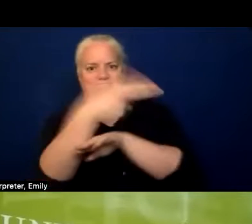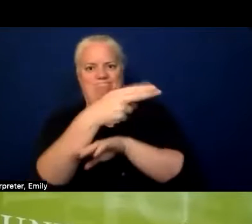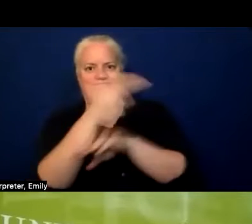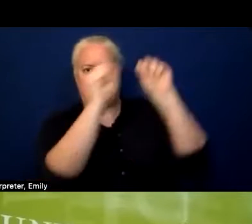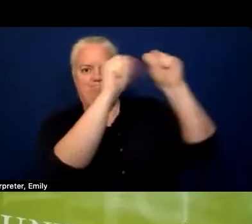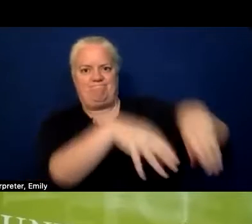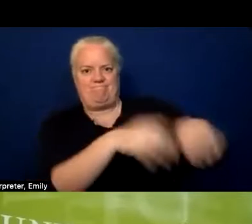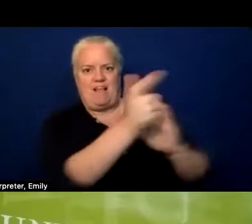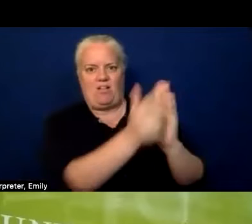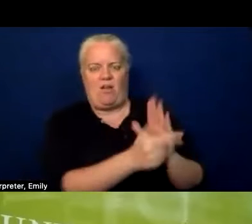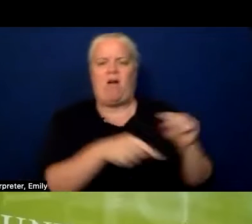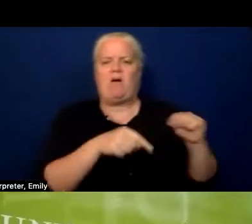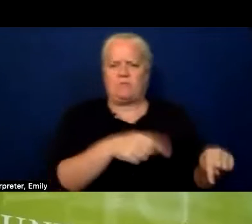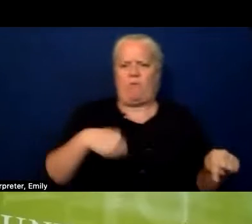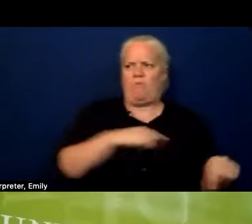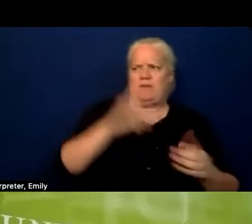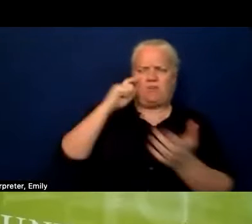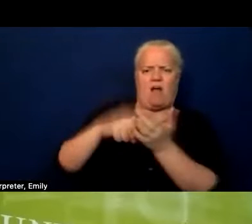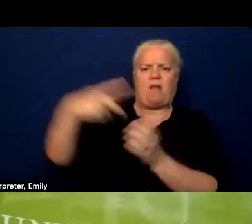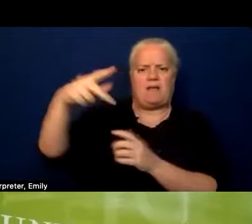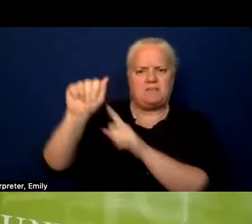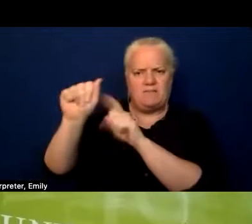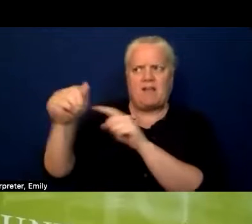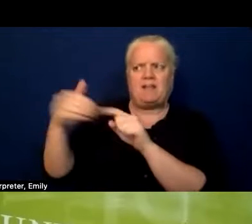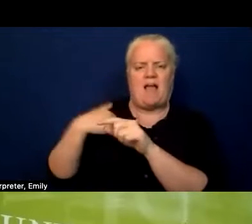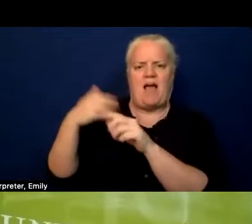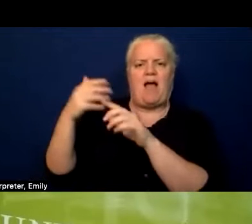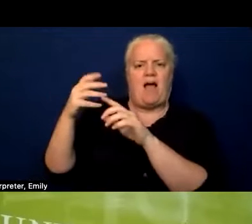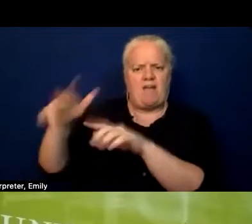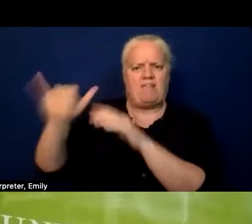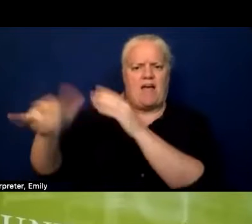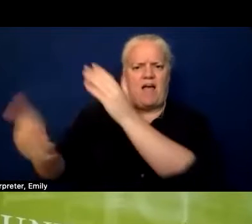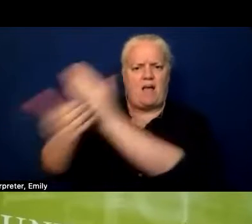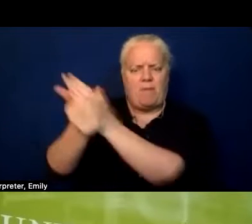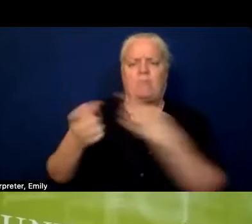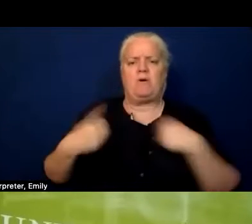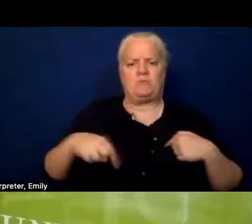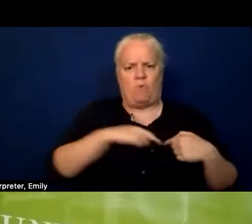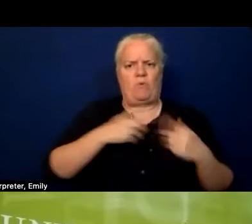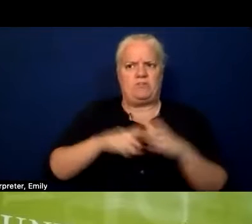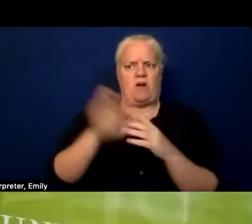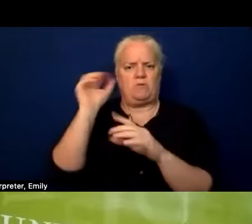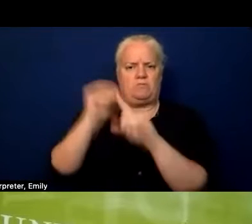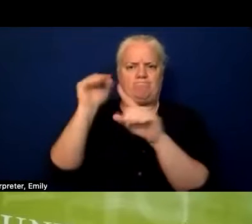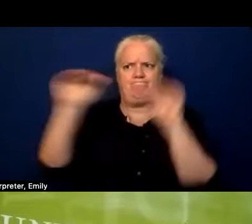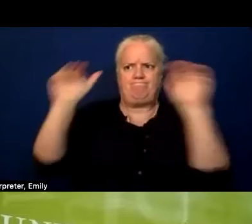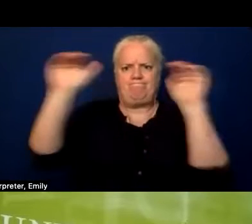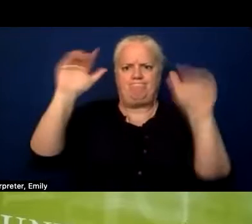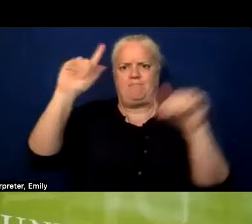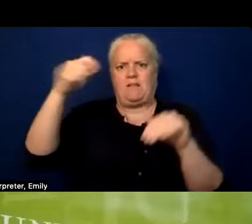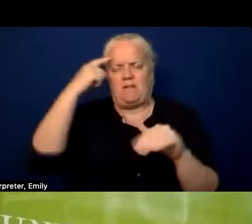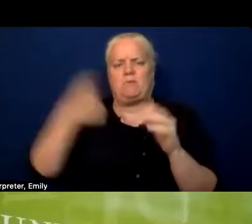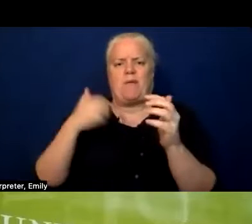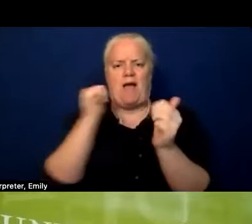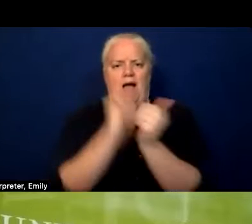began on a similar course and process of advocating for an environmental constitutional right here in New York. And after many years